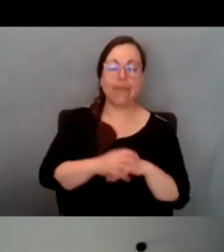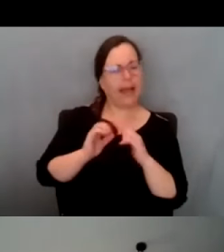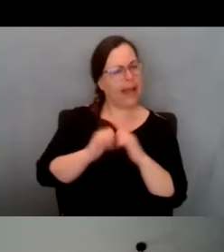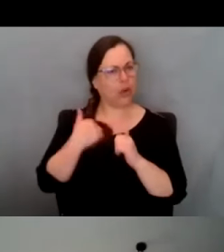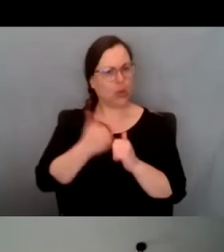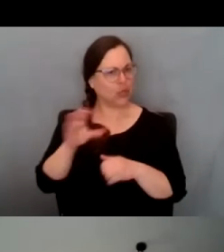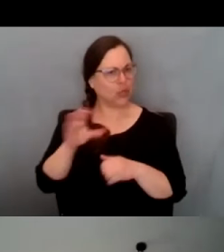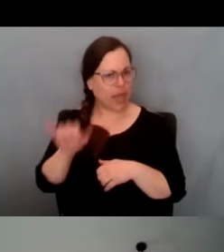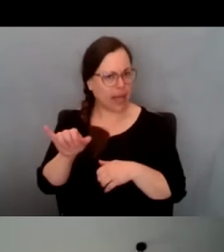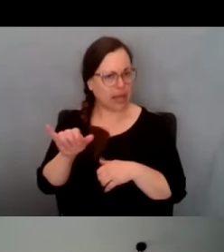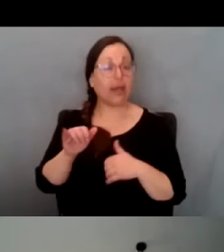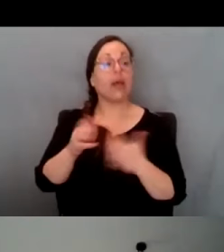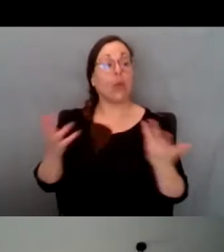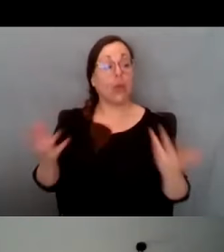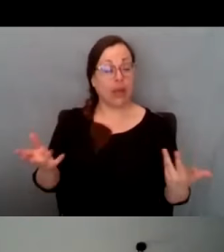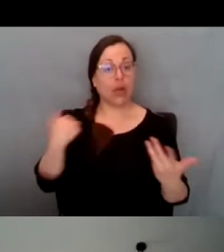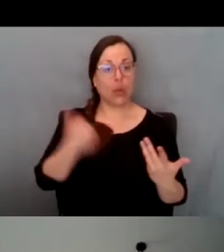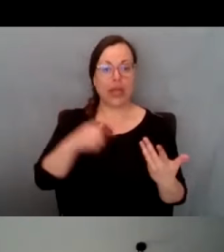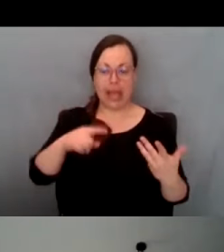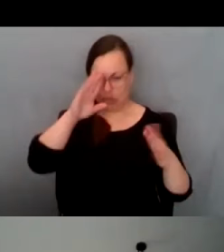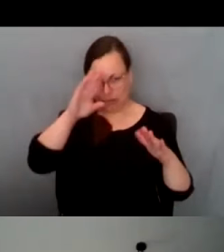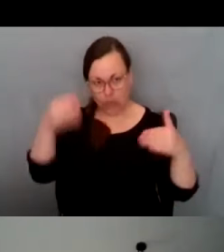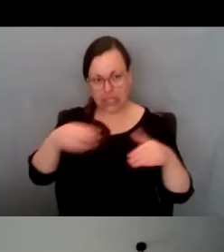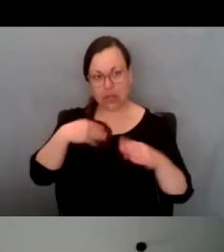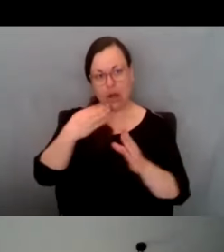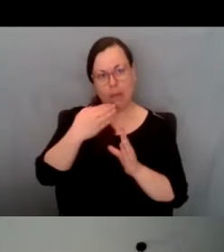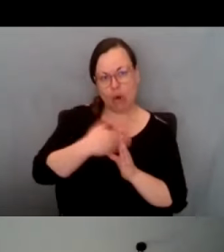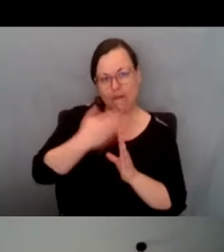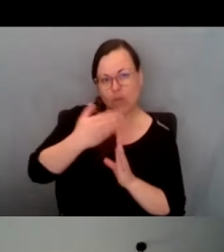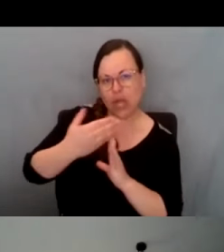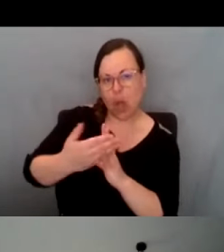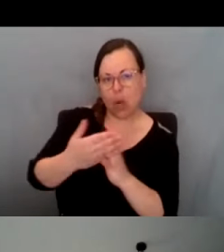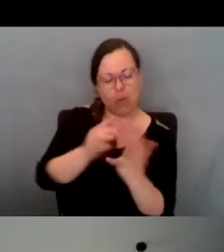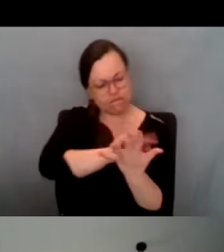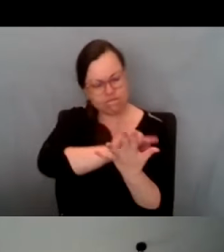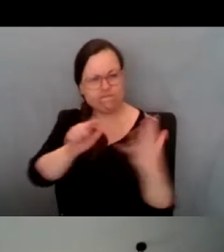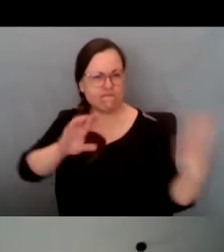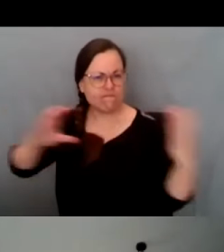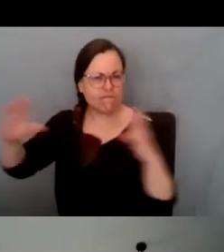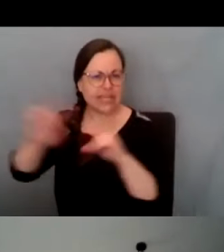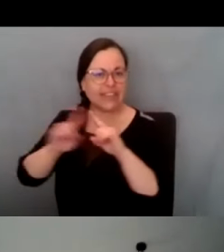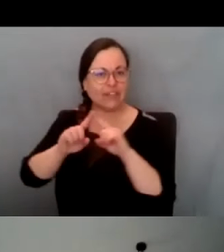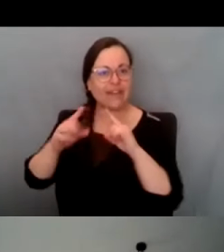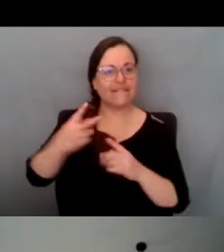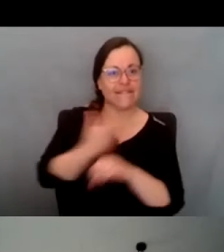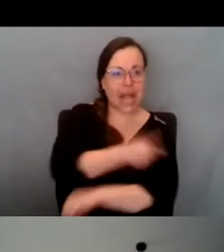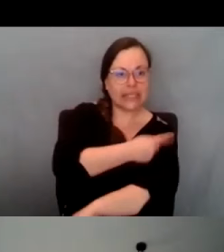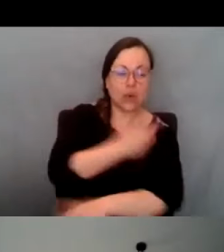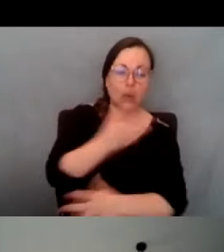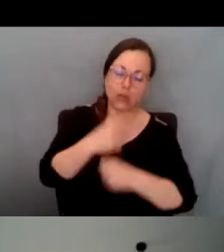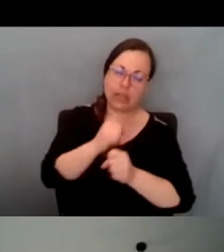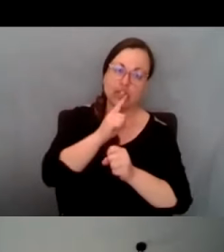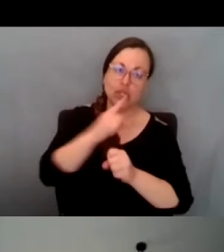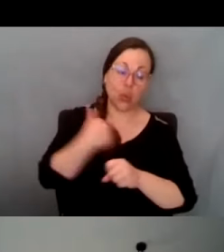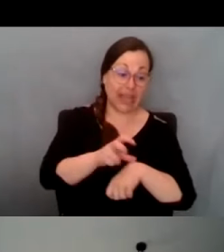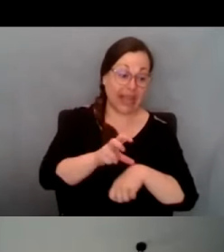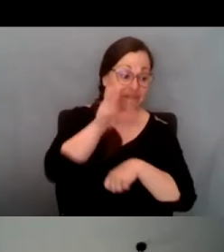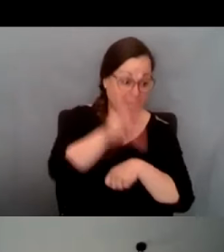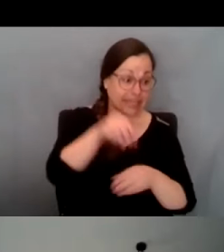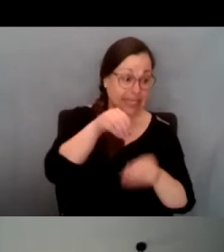do that by focusing on a portfolio of different vaccines, so that we make sure that we do invest in the vaccines that have the